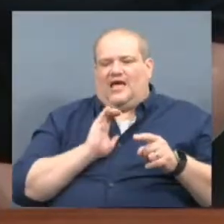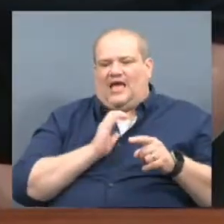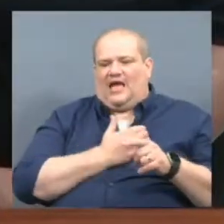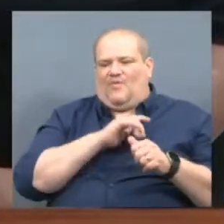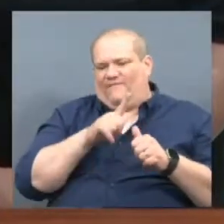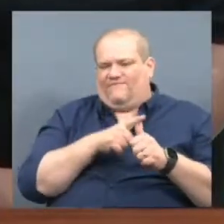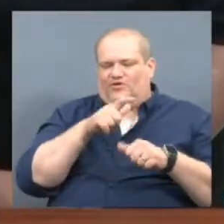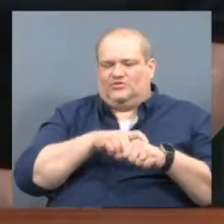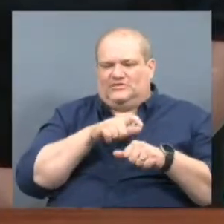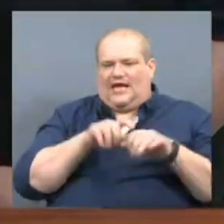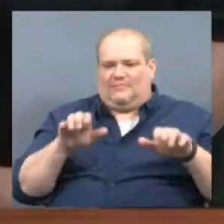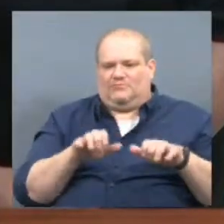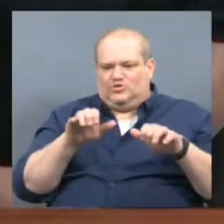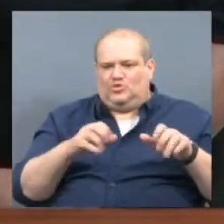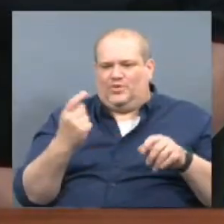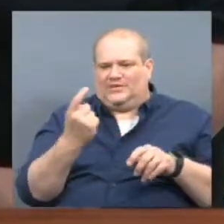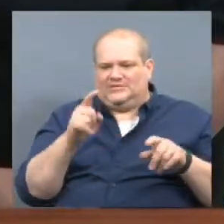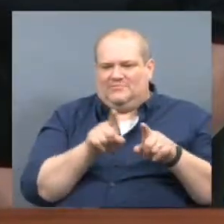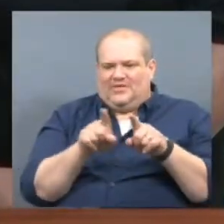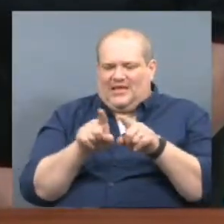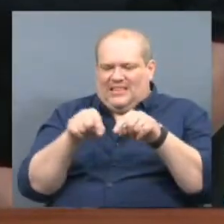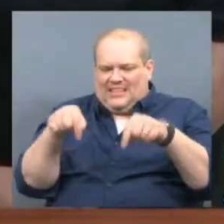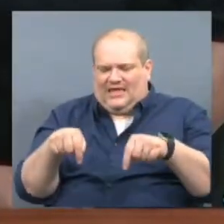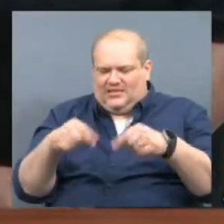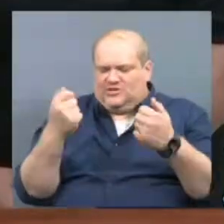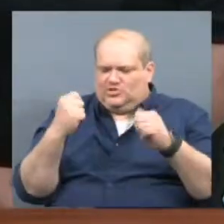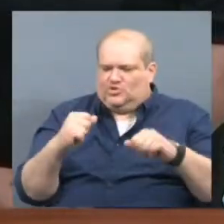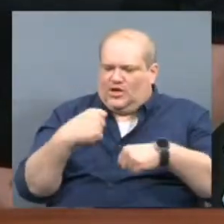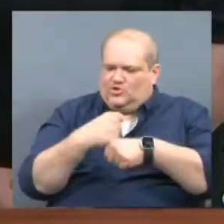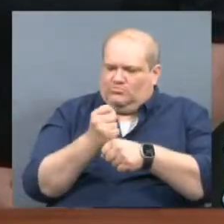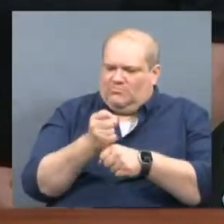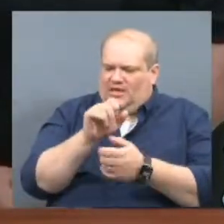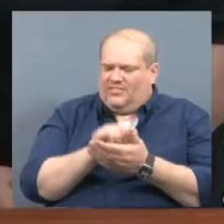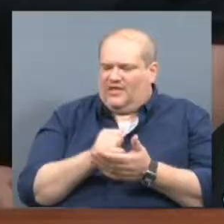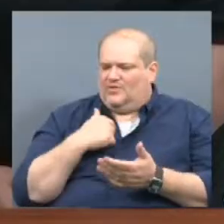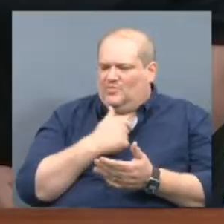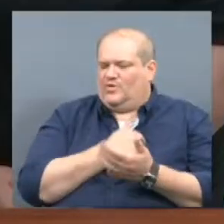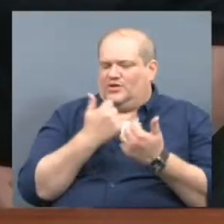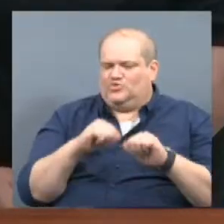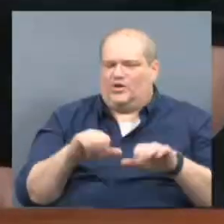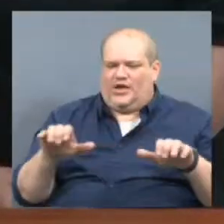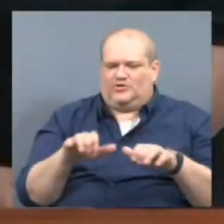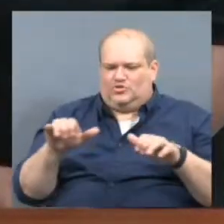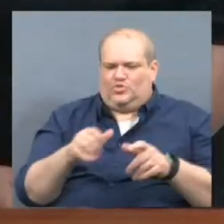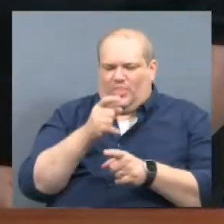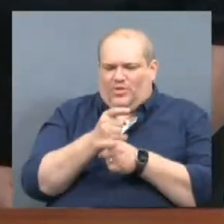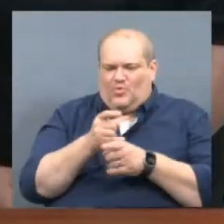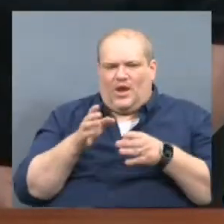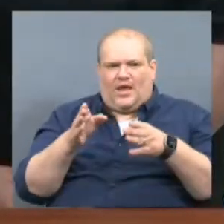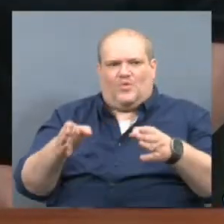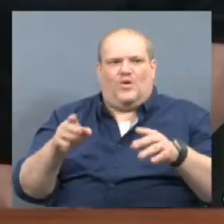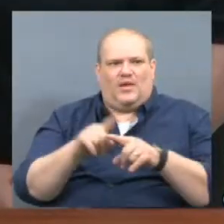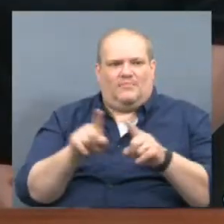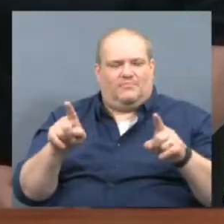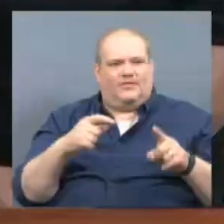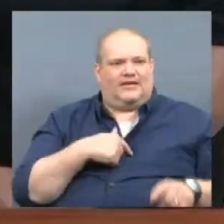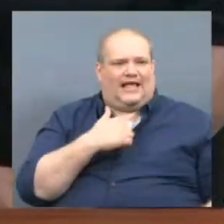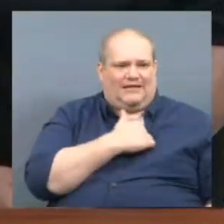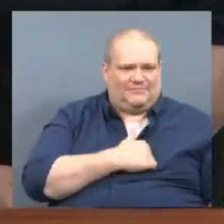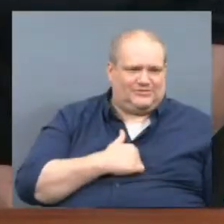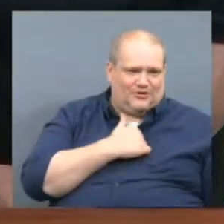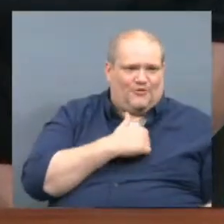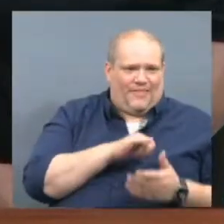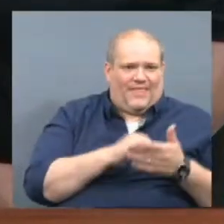first time doing something like this. We're trying to do it the right way, but I'm so sorry